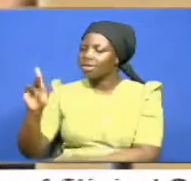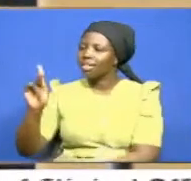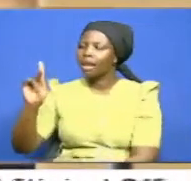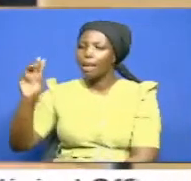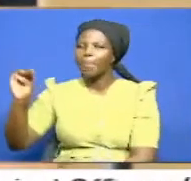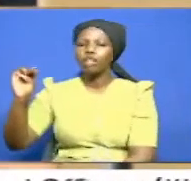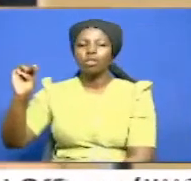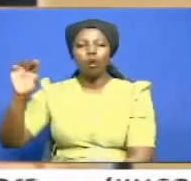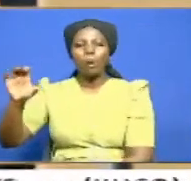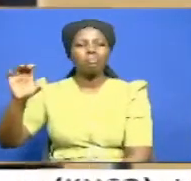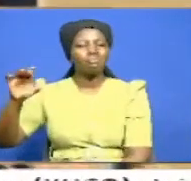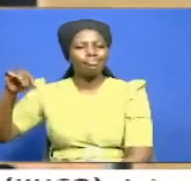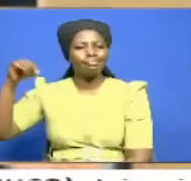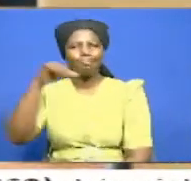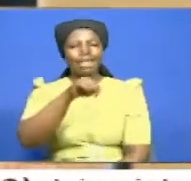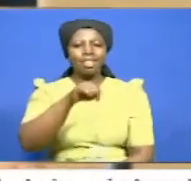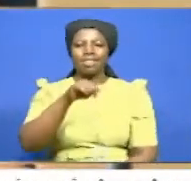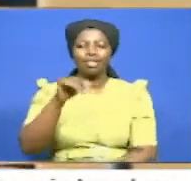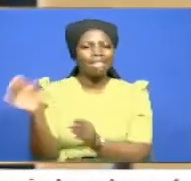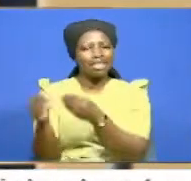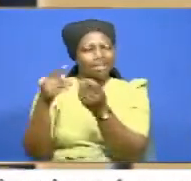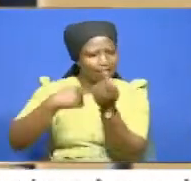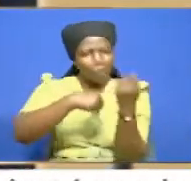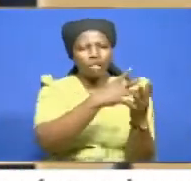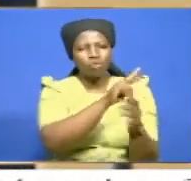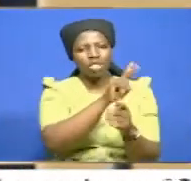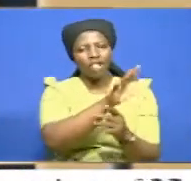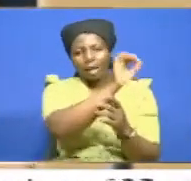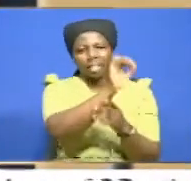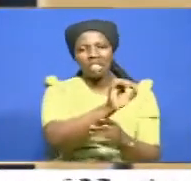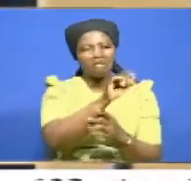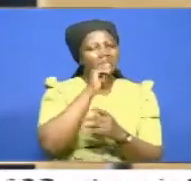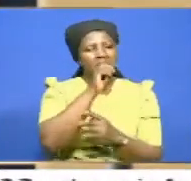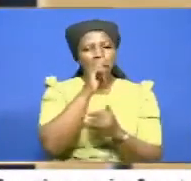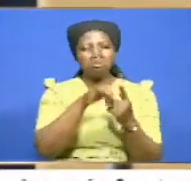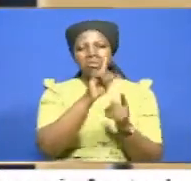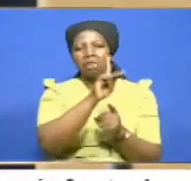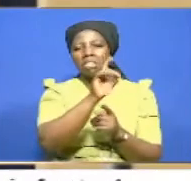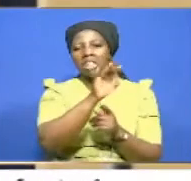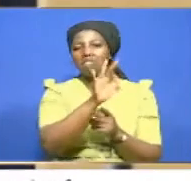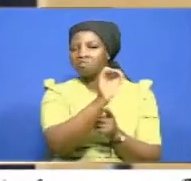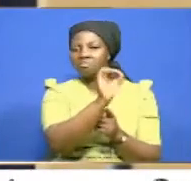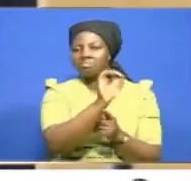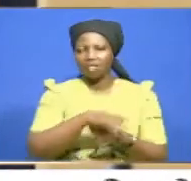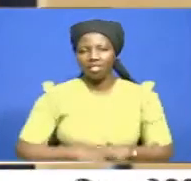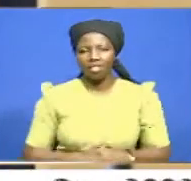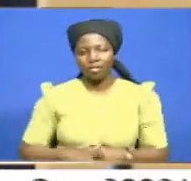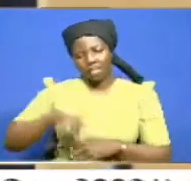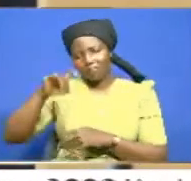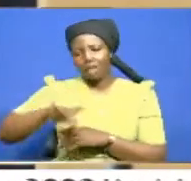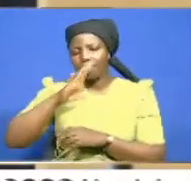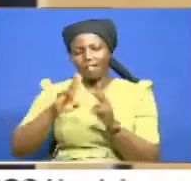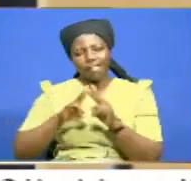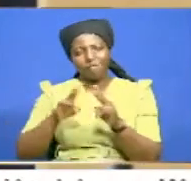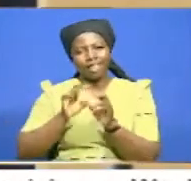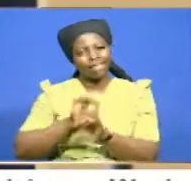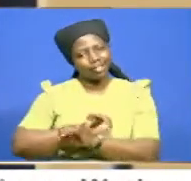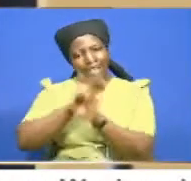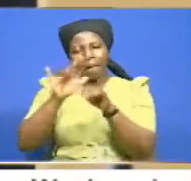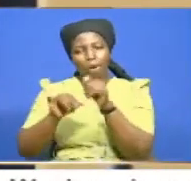even 25% of the demand of the KDF all along. And let's be plain about it. It's because of